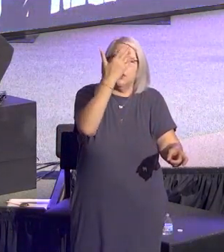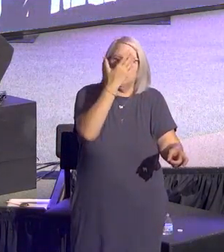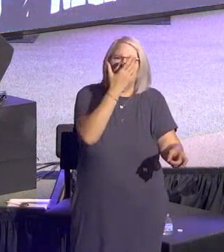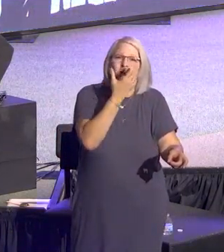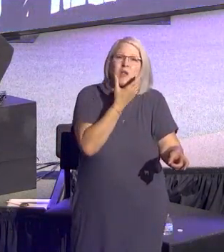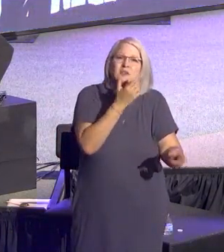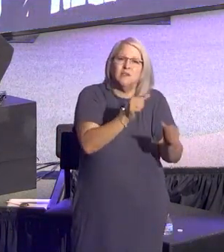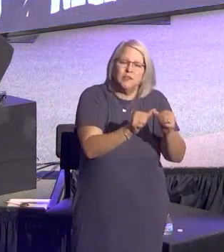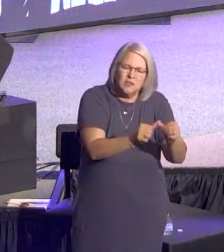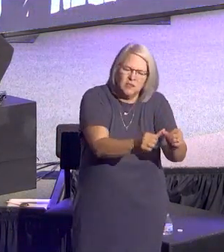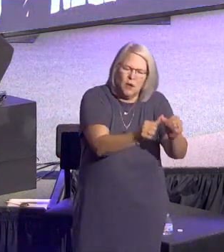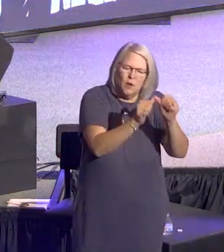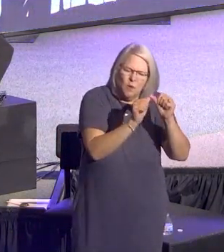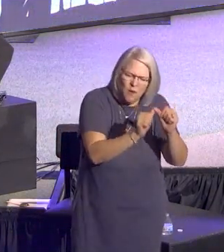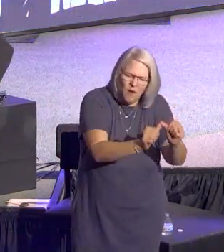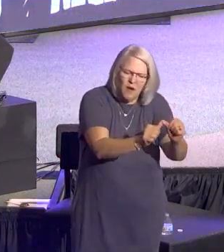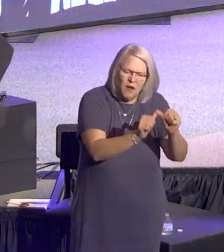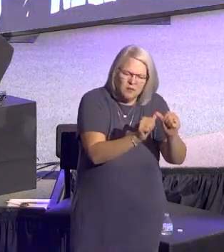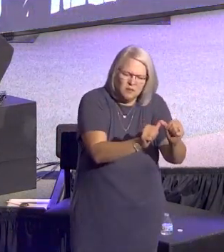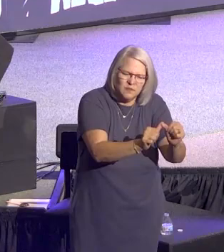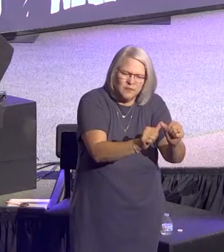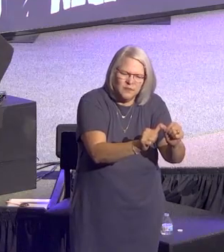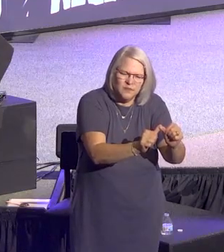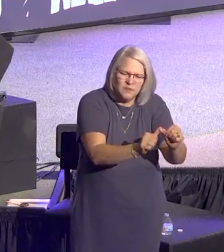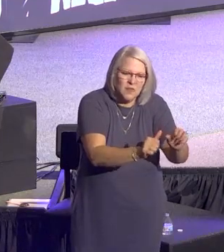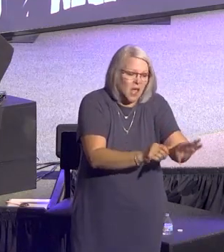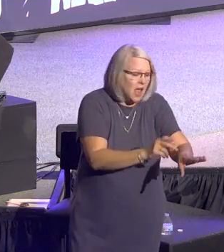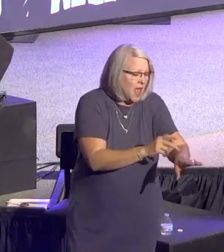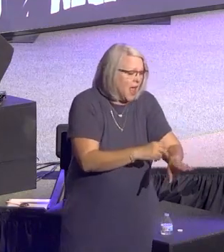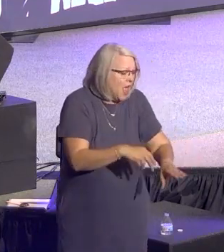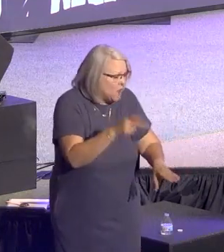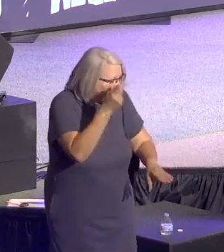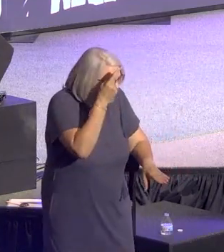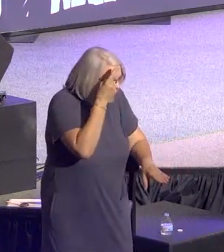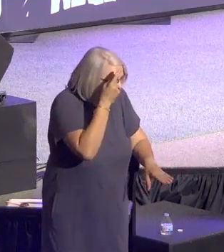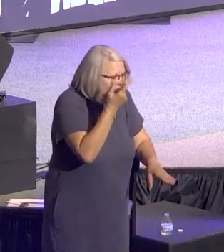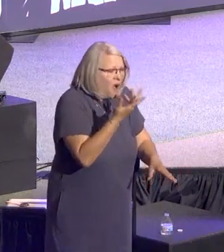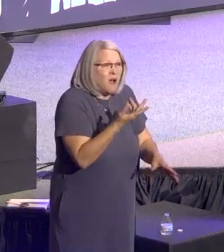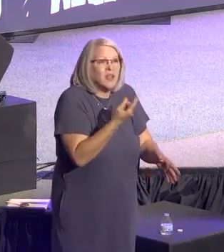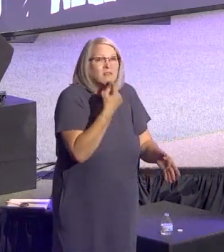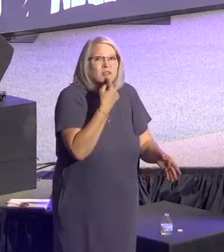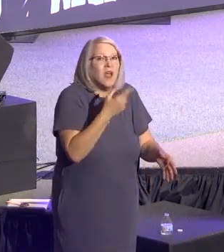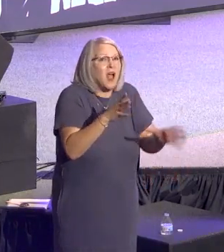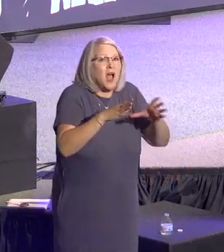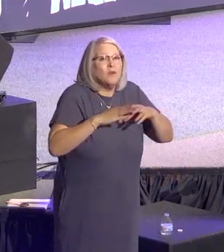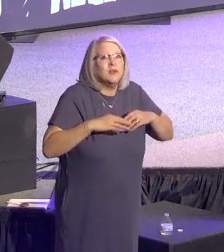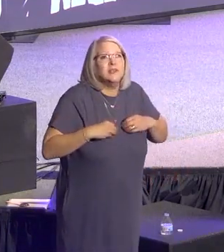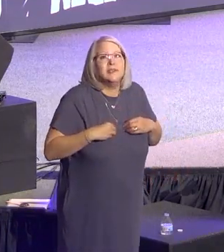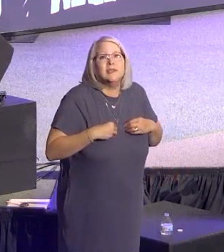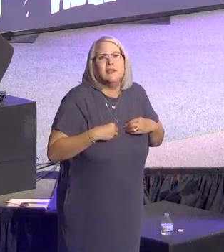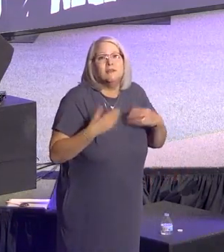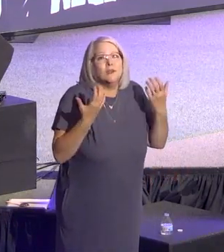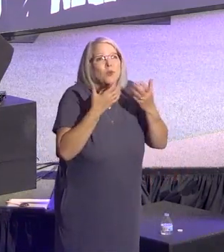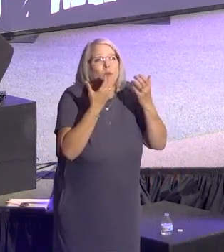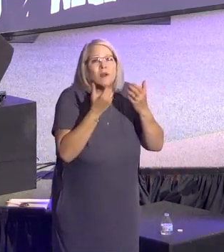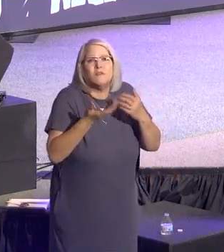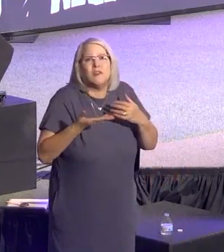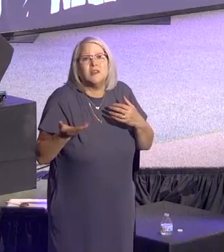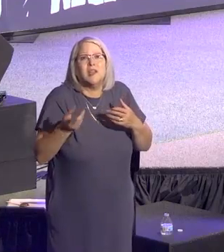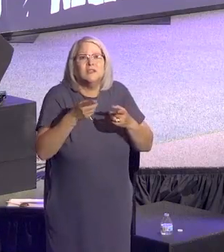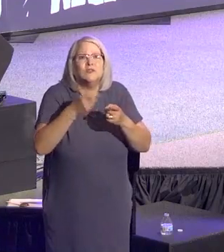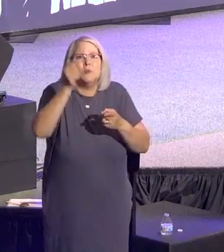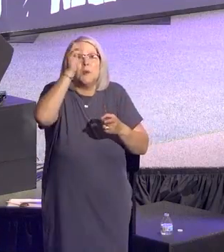Grace to endure. And Paul says this, even though I have received such wonderful revelations from God, so to keep me from